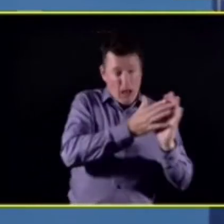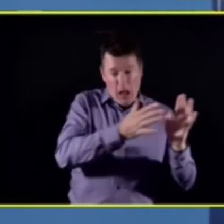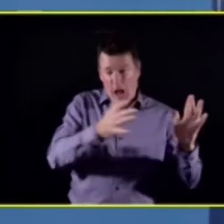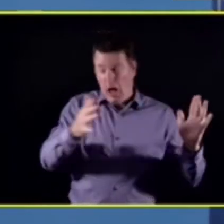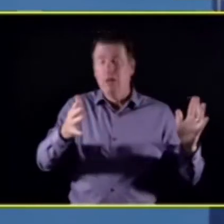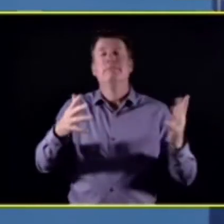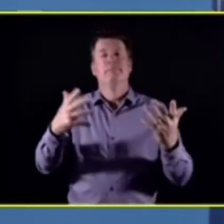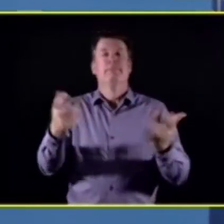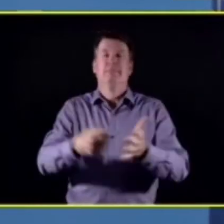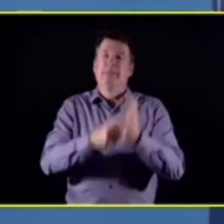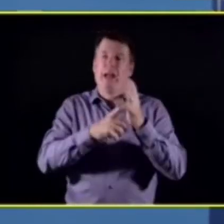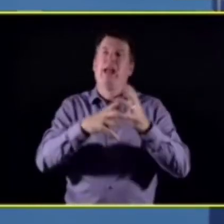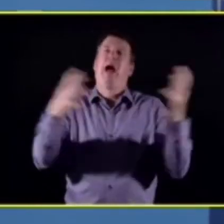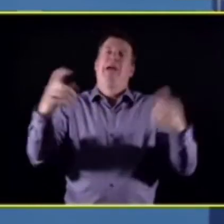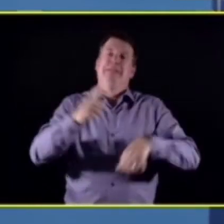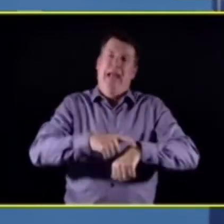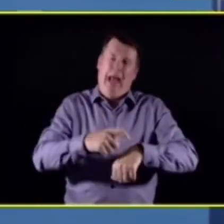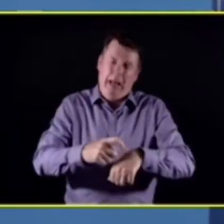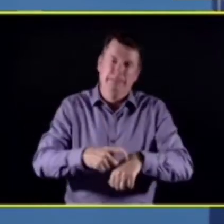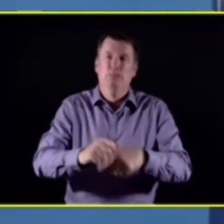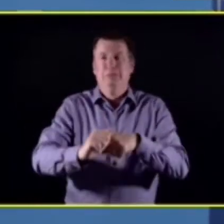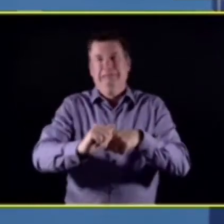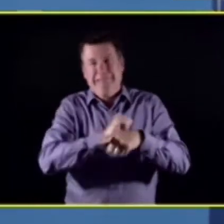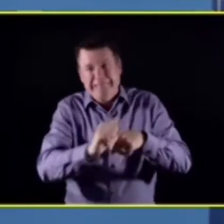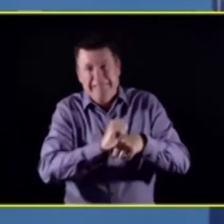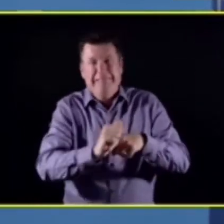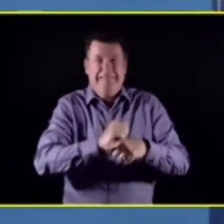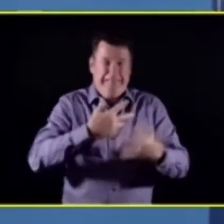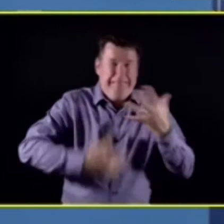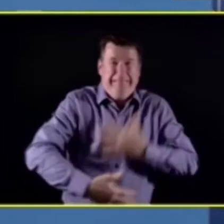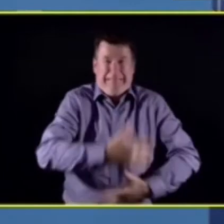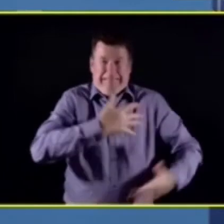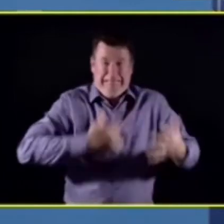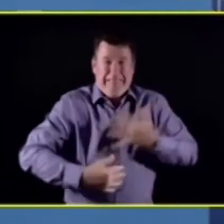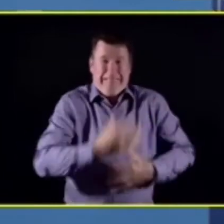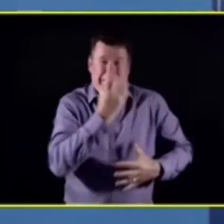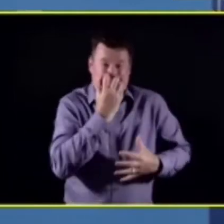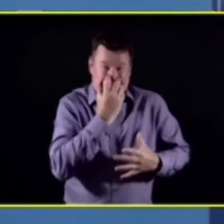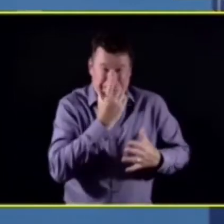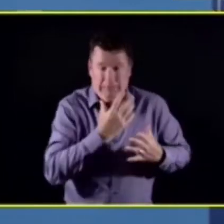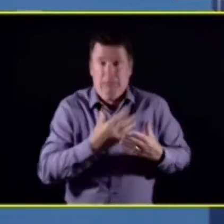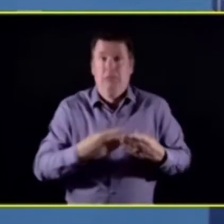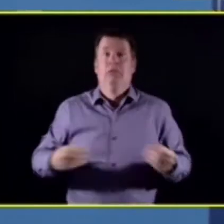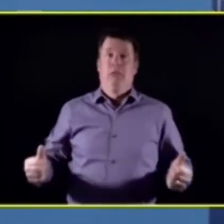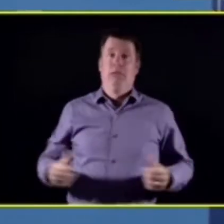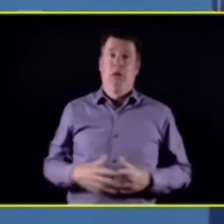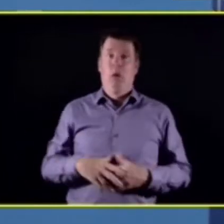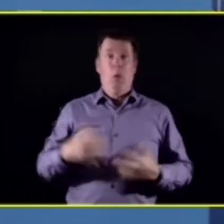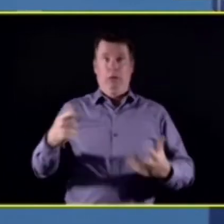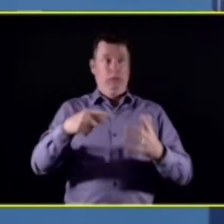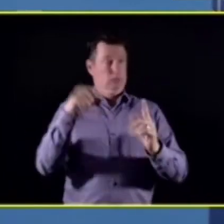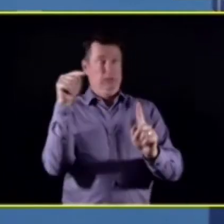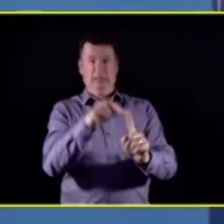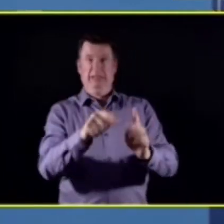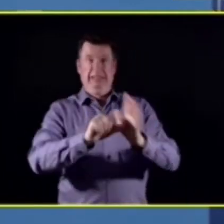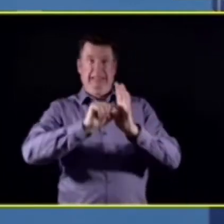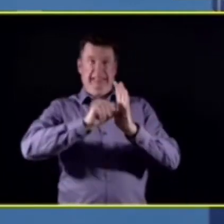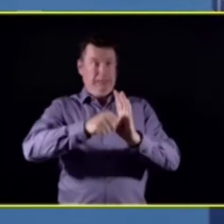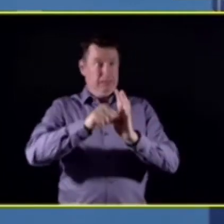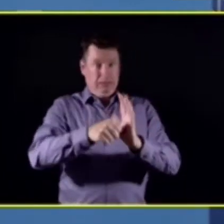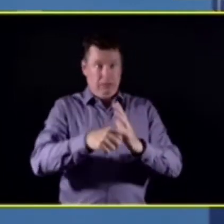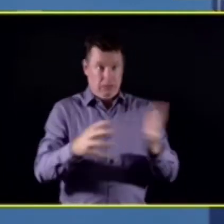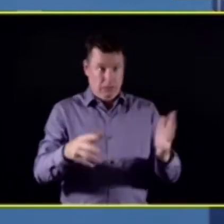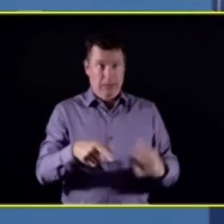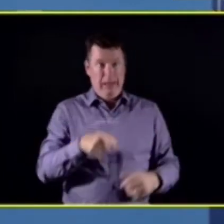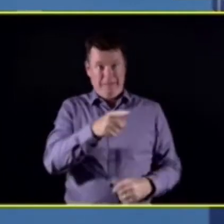The most important thing I can say about this disease is if you can get through it, you can survive and get back to how you were before. So